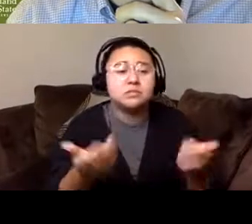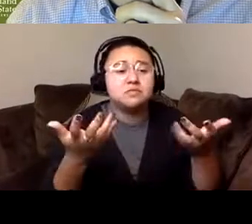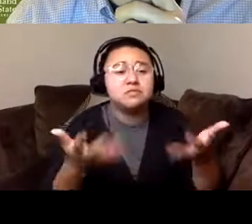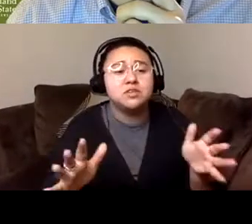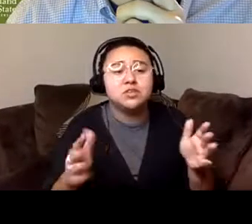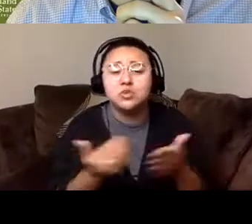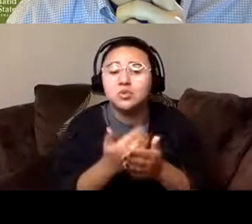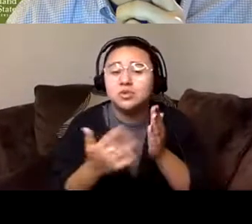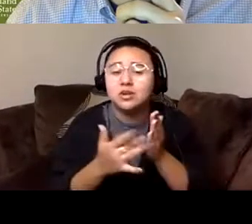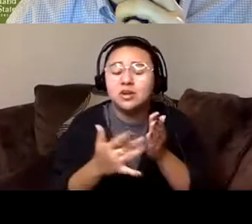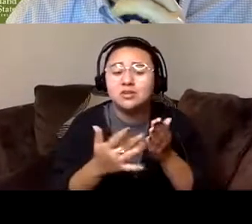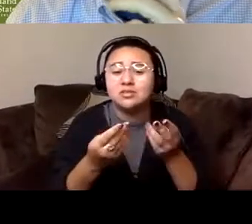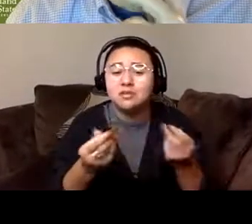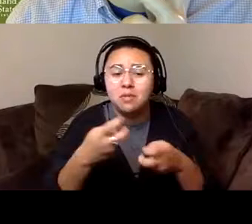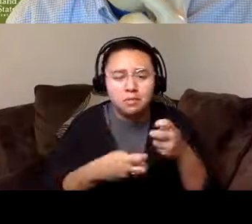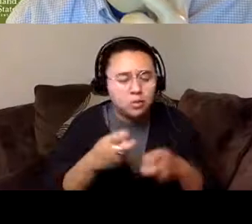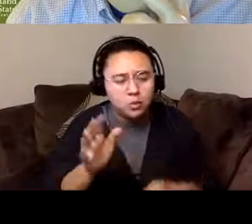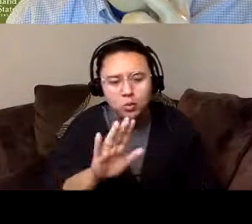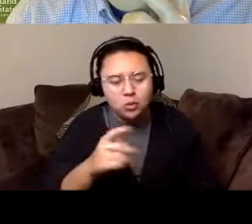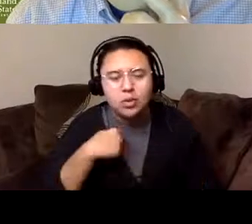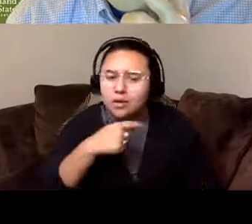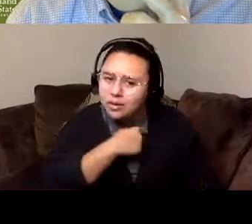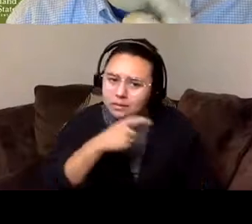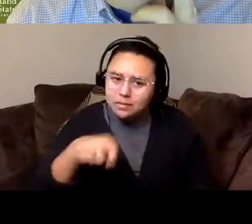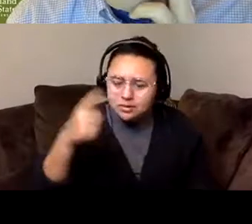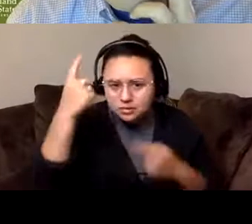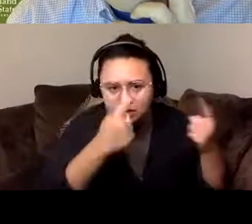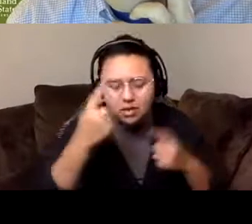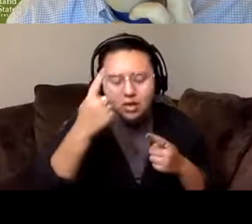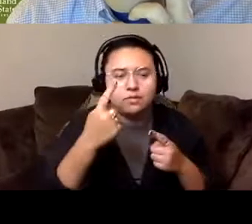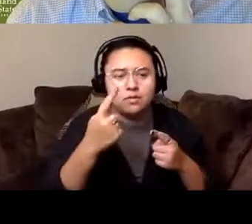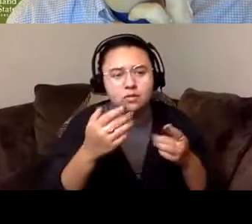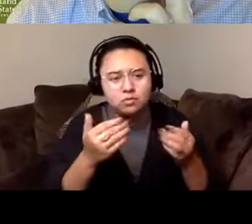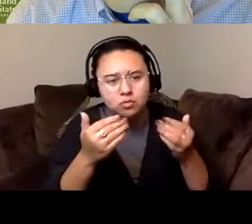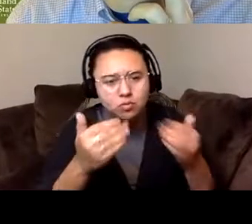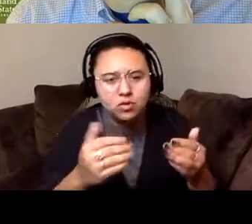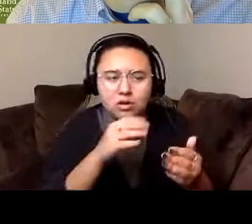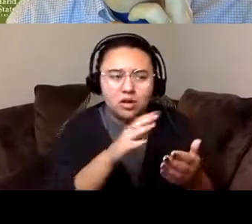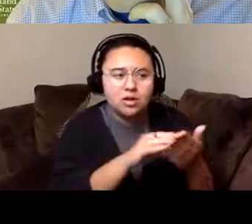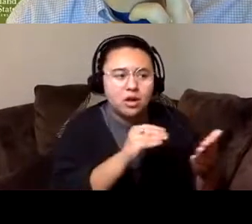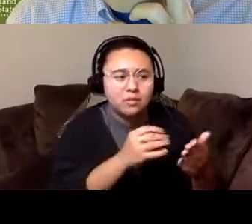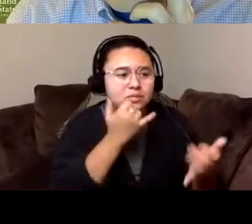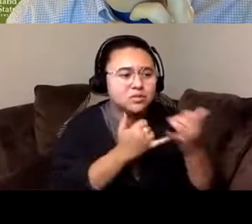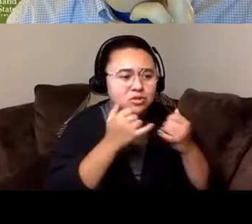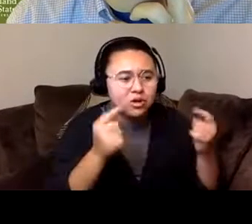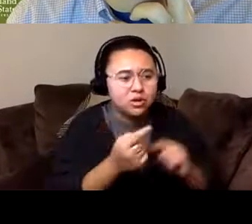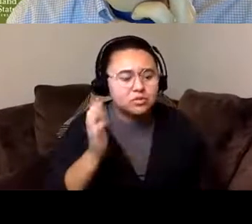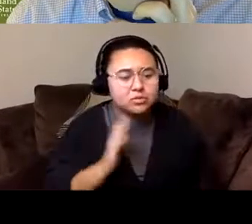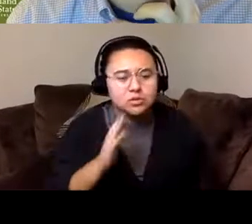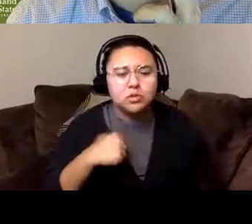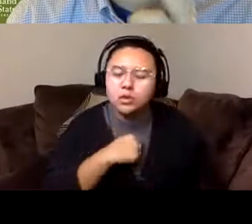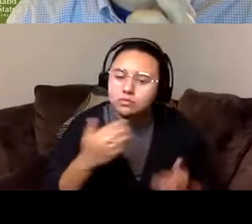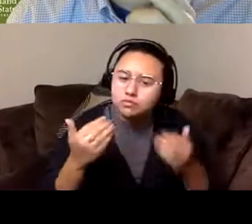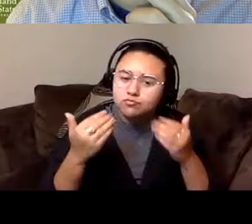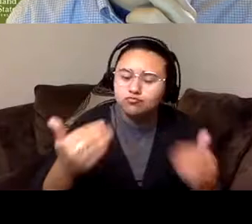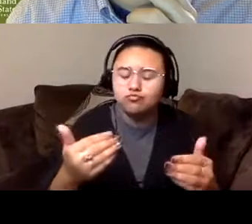purposeful and thoughtful about how we move forward with these new modes so that we don't replicate the mistakes and harms of the past, but we move forward into